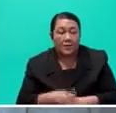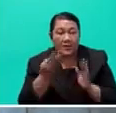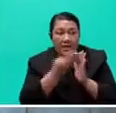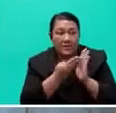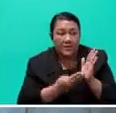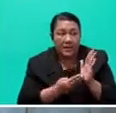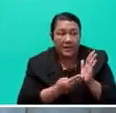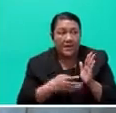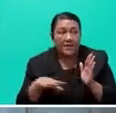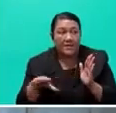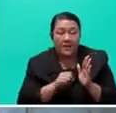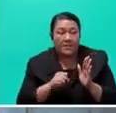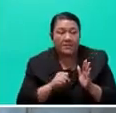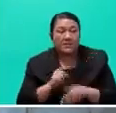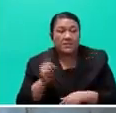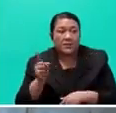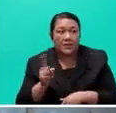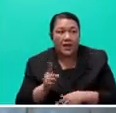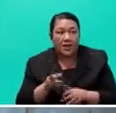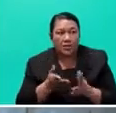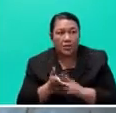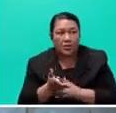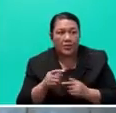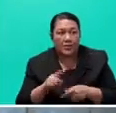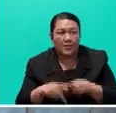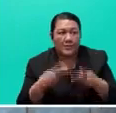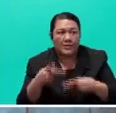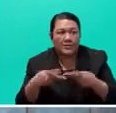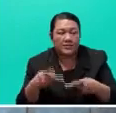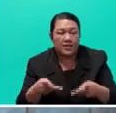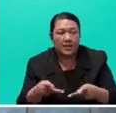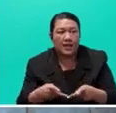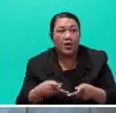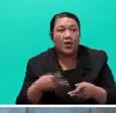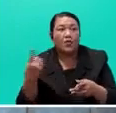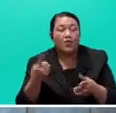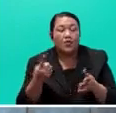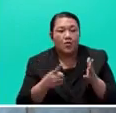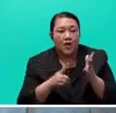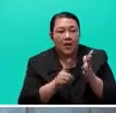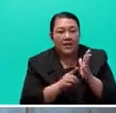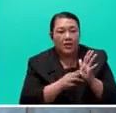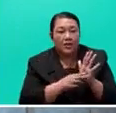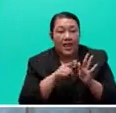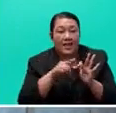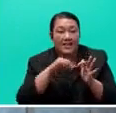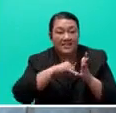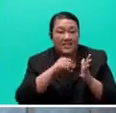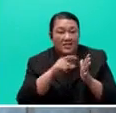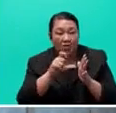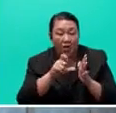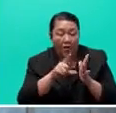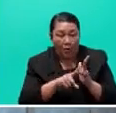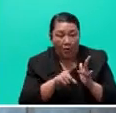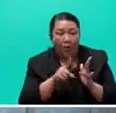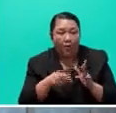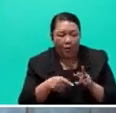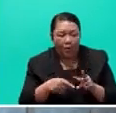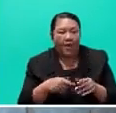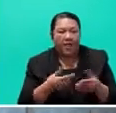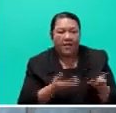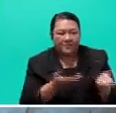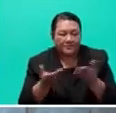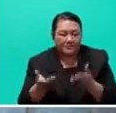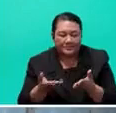through the process as defined by UNESCO to pass this particular bill. One of the major issues that